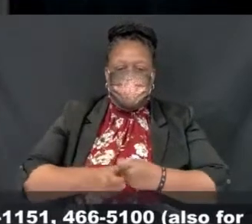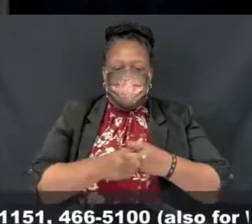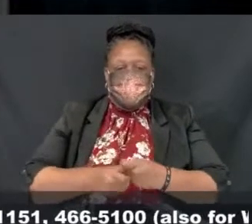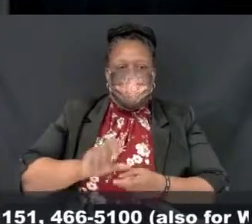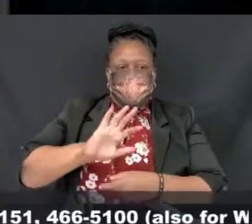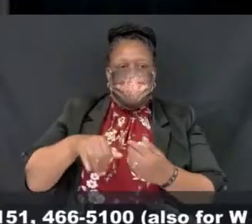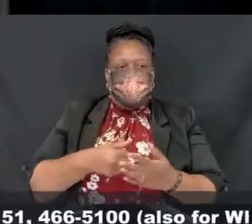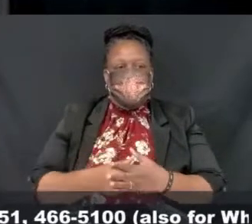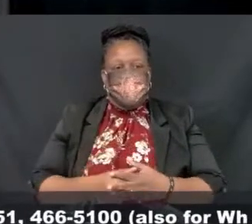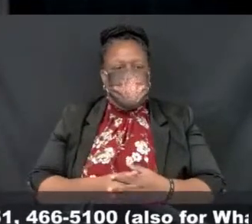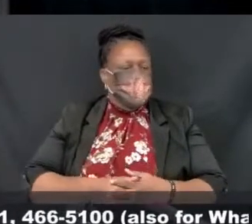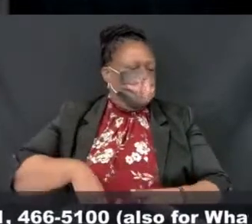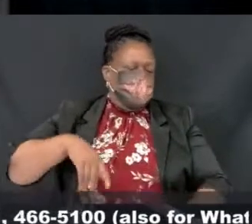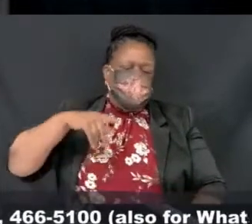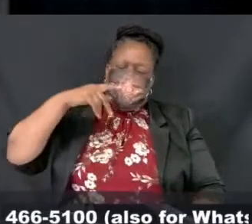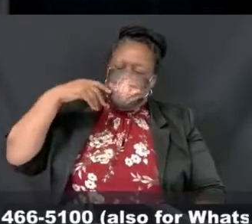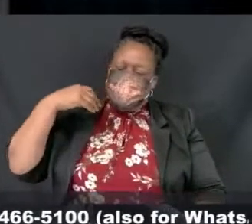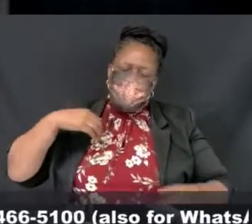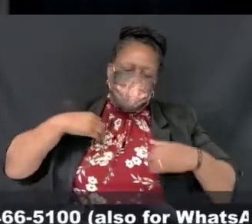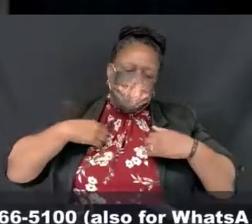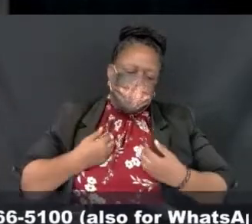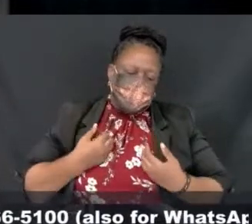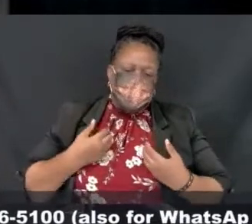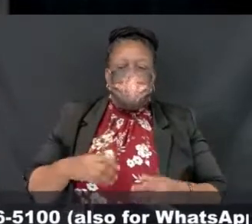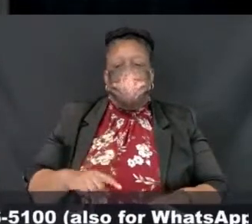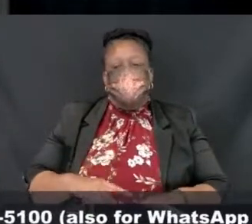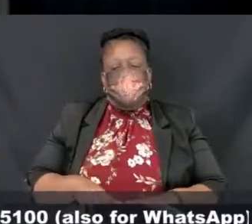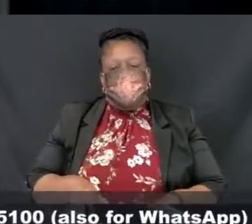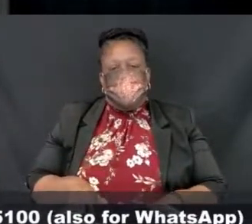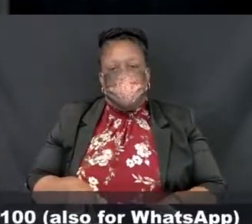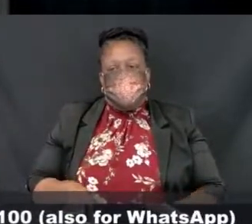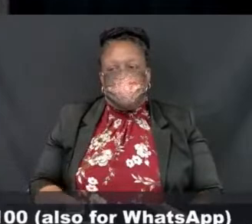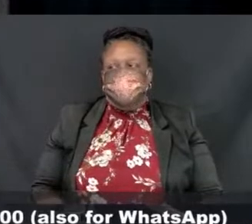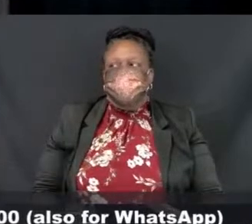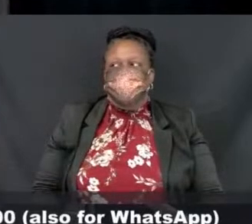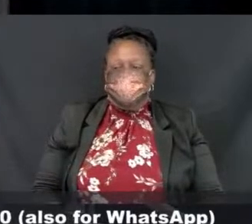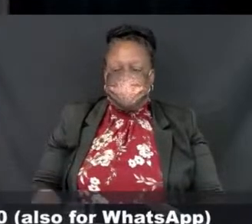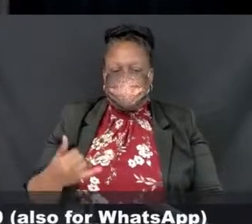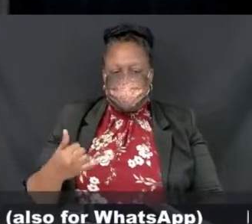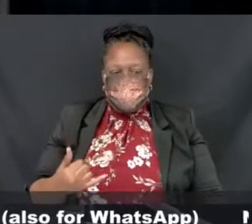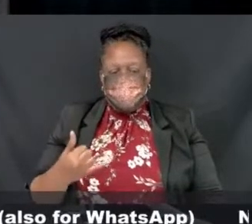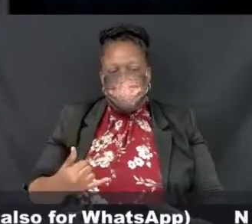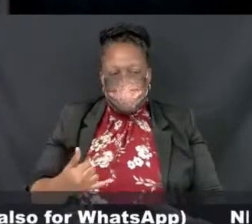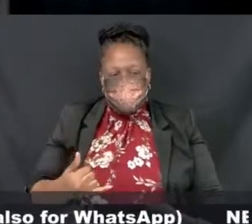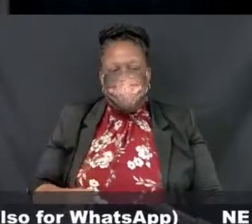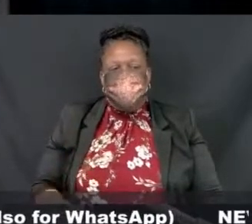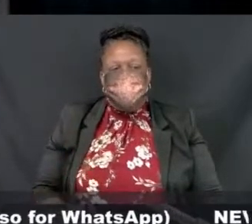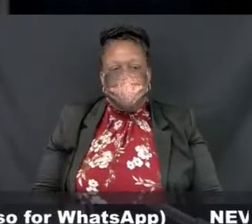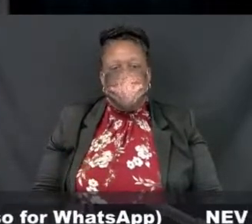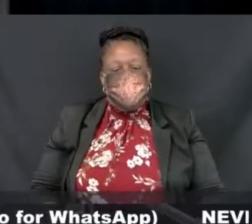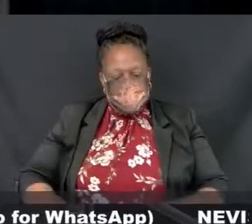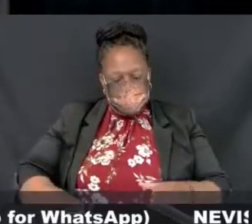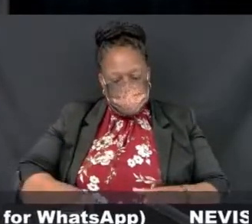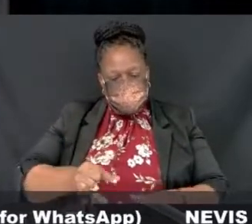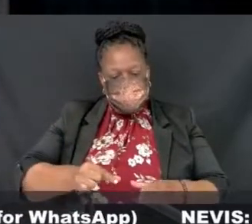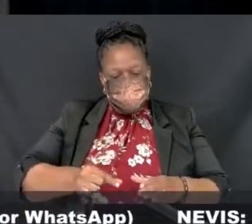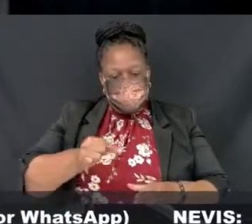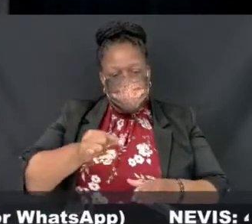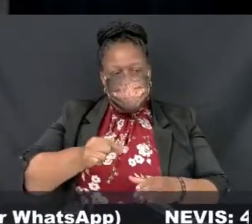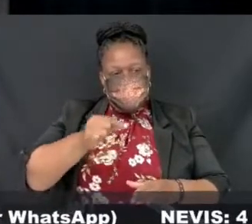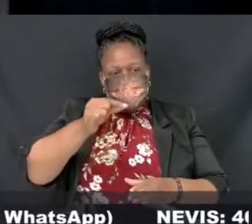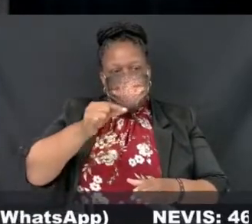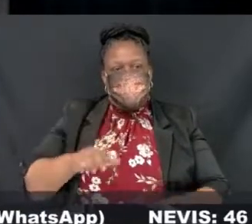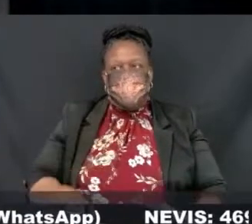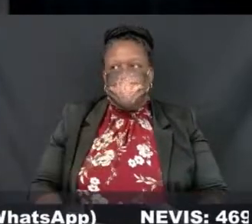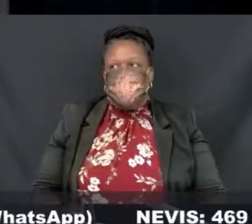things. And that provided a good opportunity for all of us where, we grow. I was proud